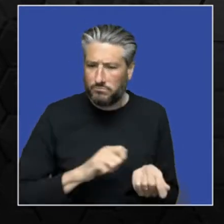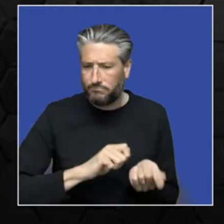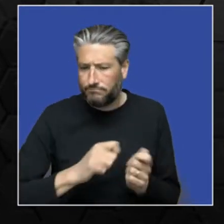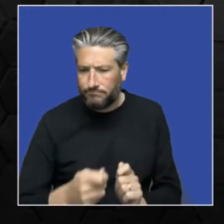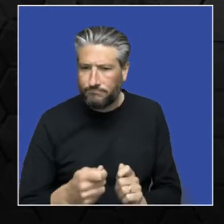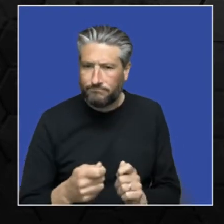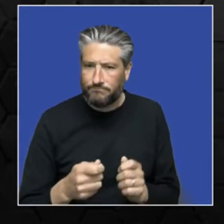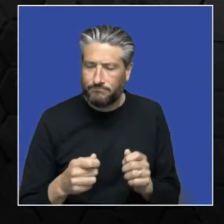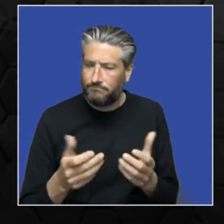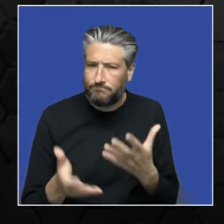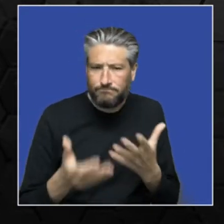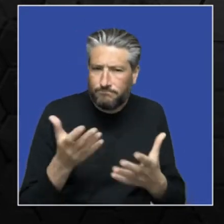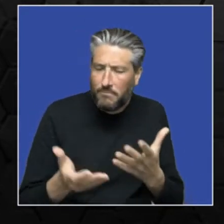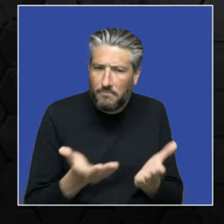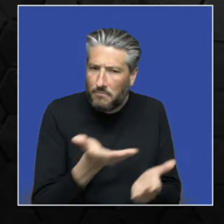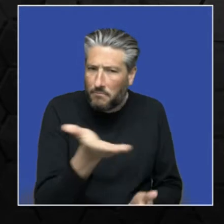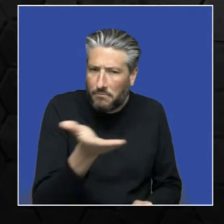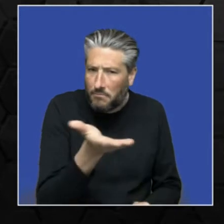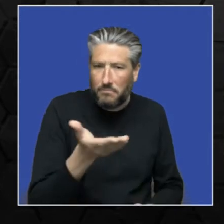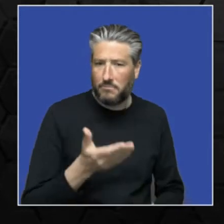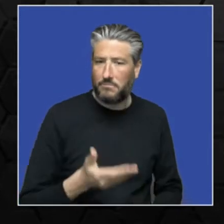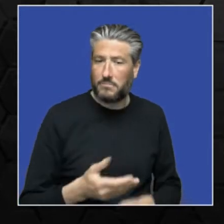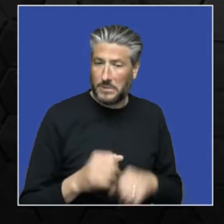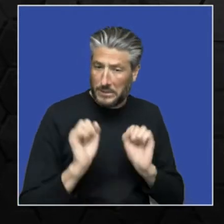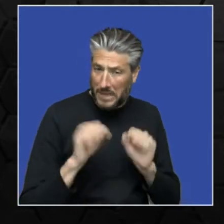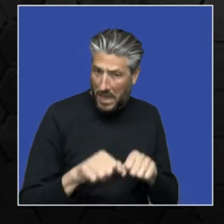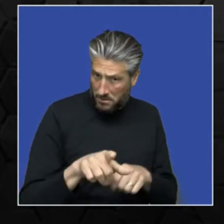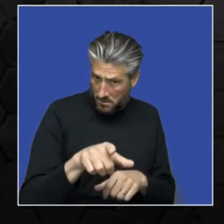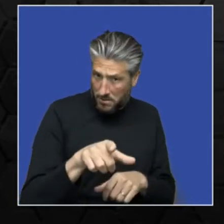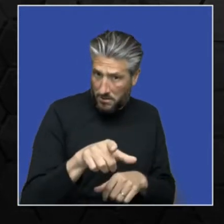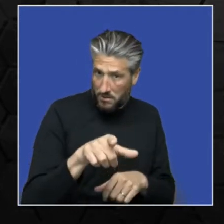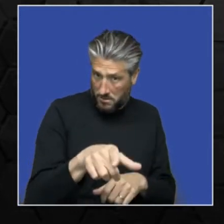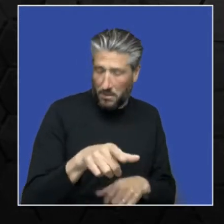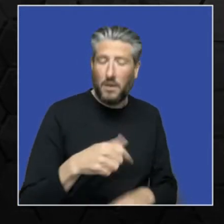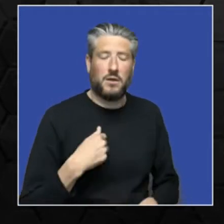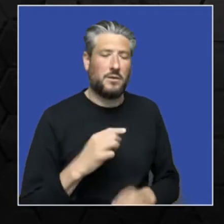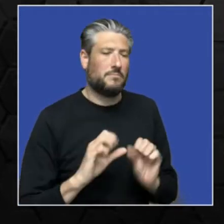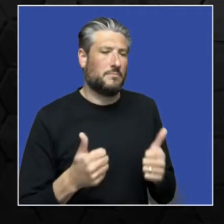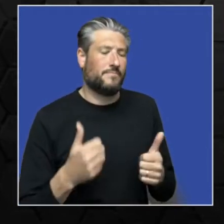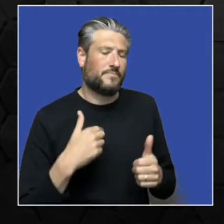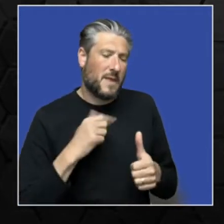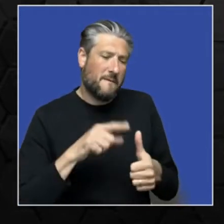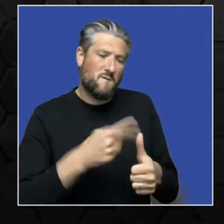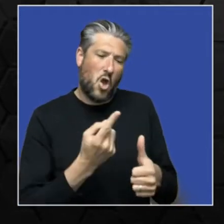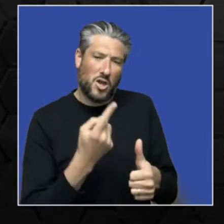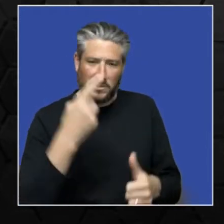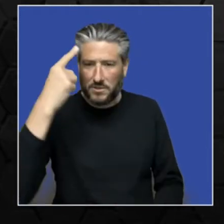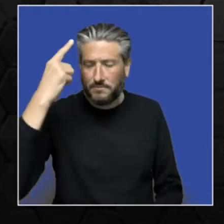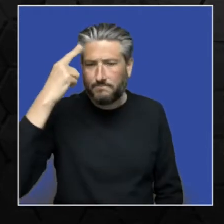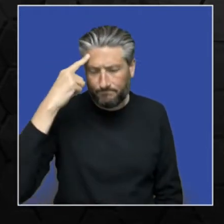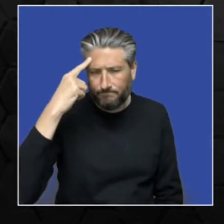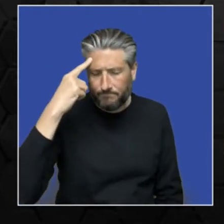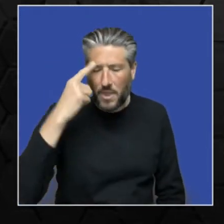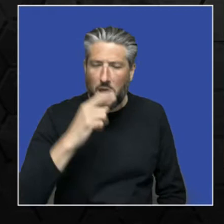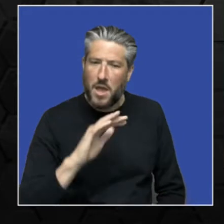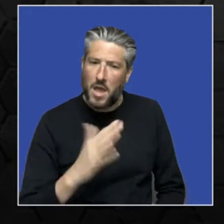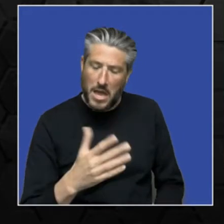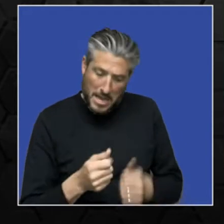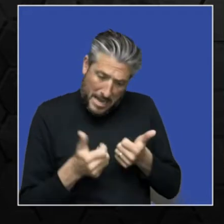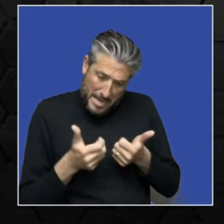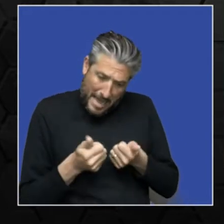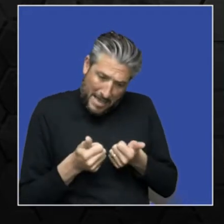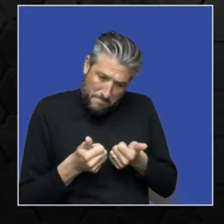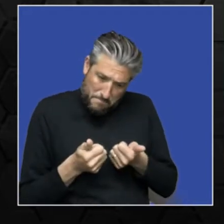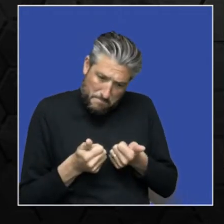that? Sure. So I think the first thing to think about is what is it about gaming that really gets you